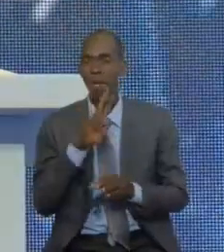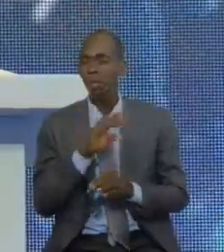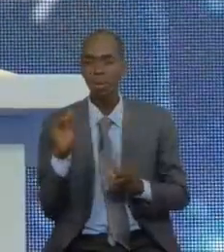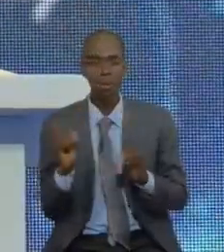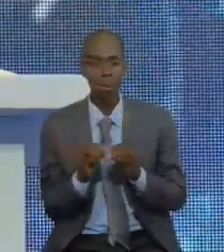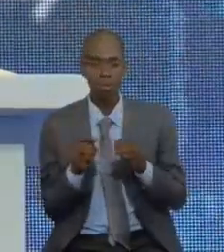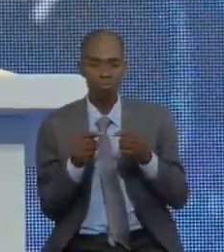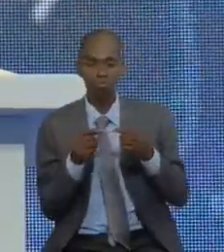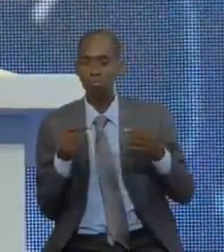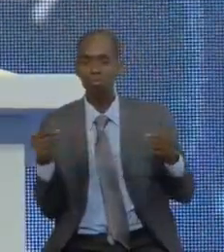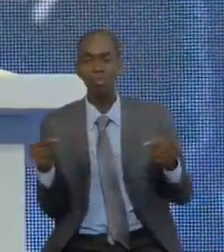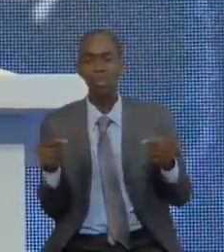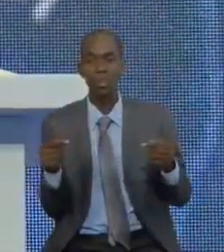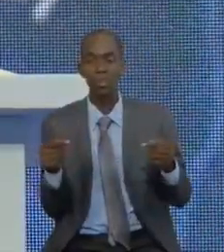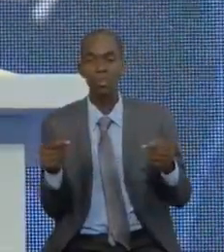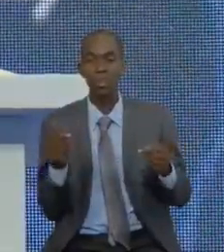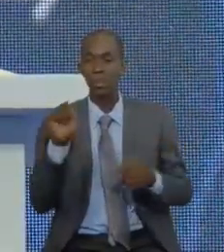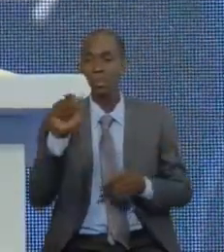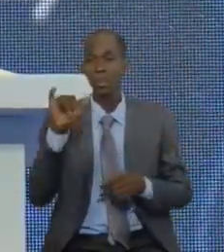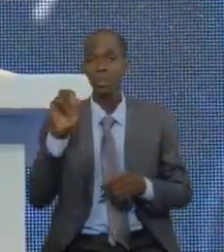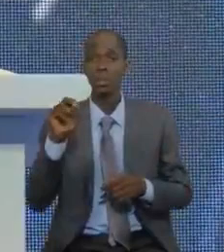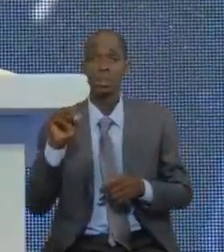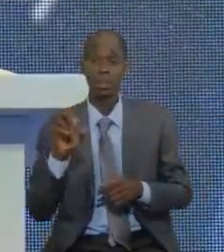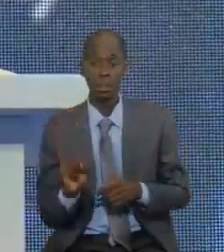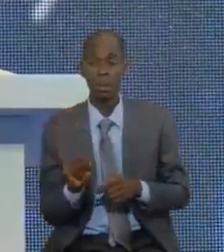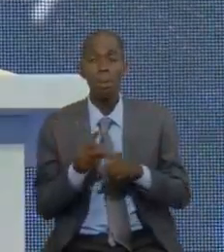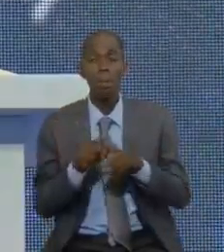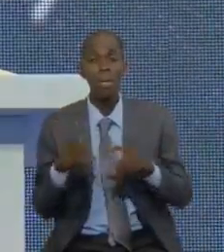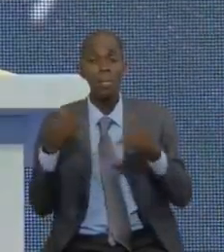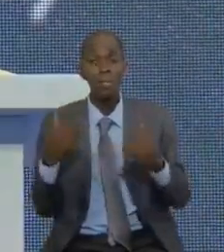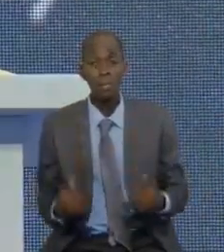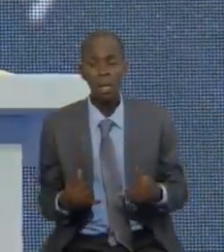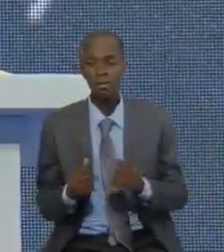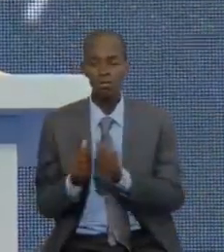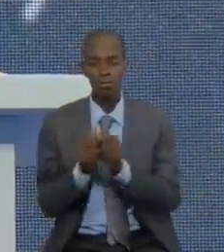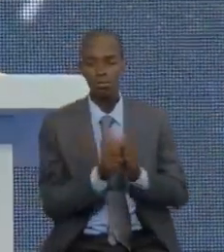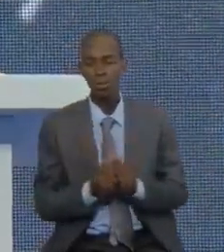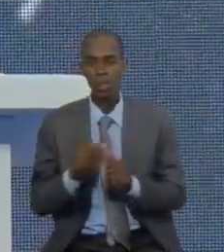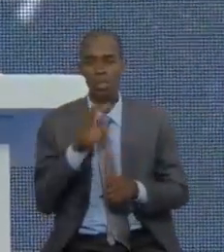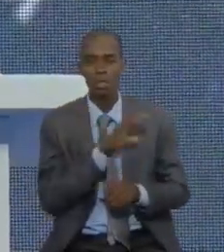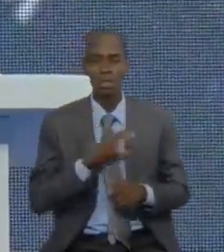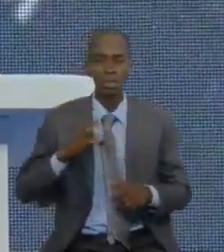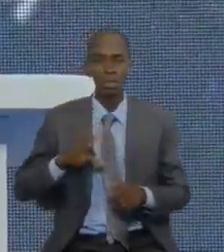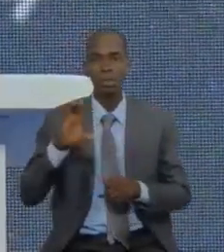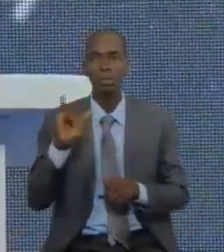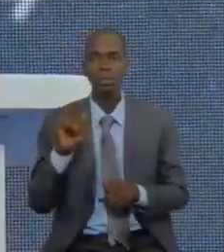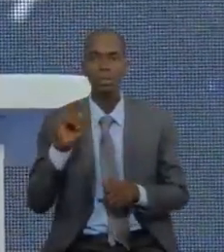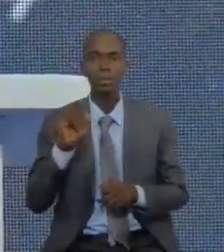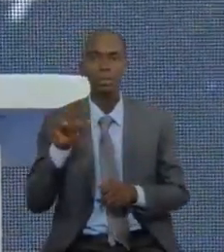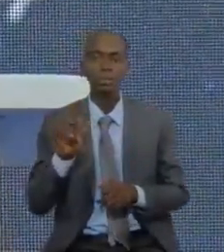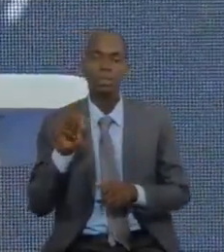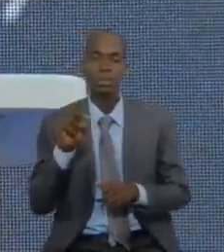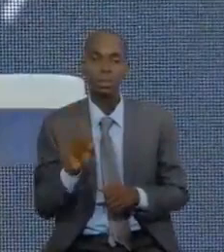aliens. But fellow citizens with the saints and of